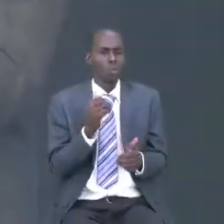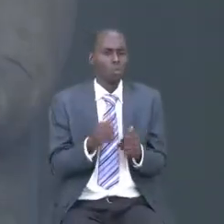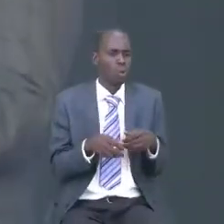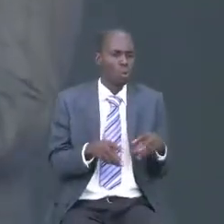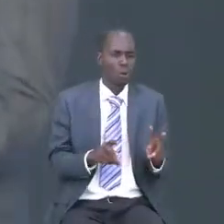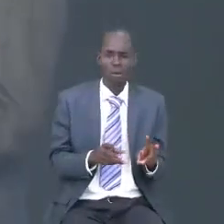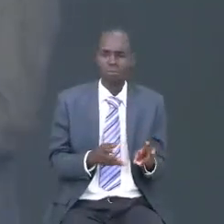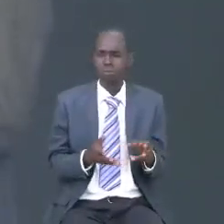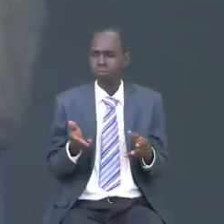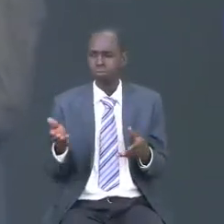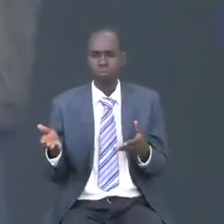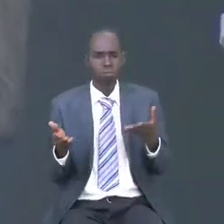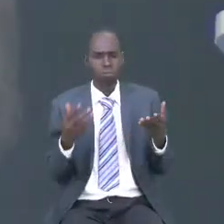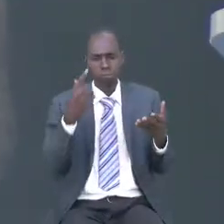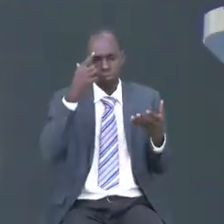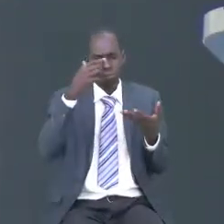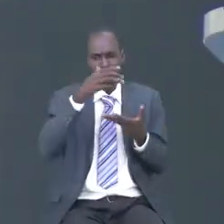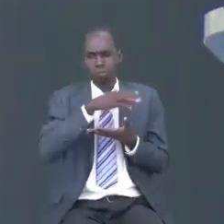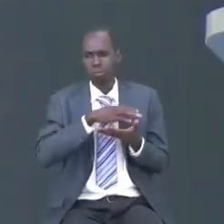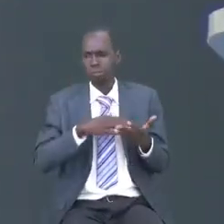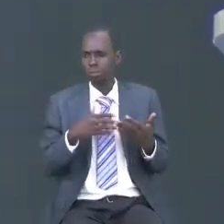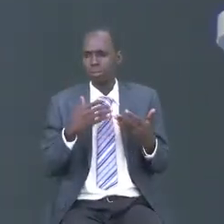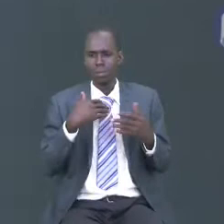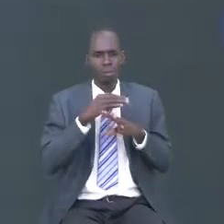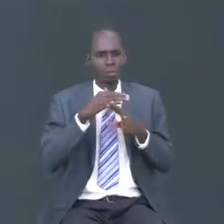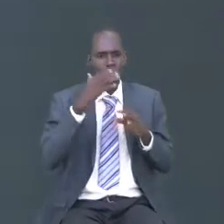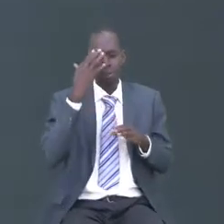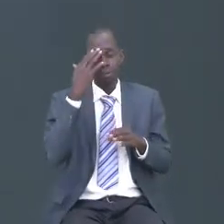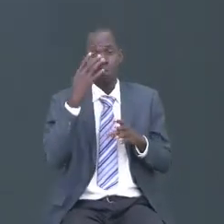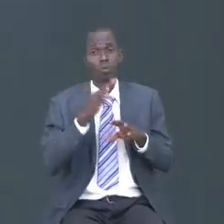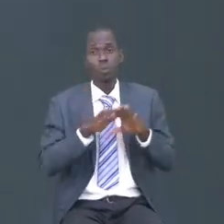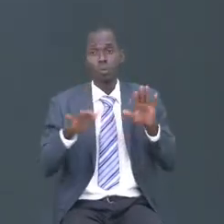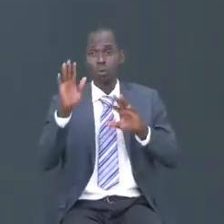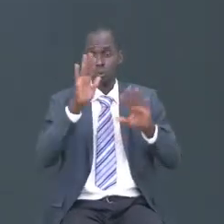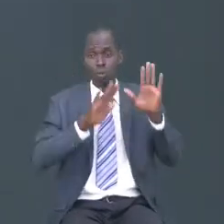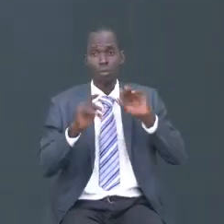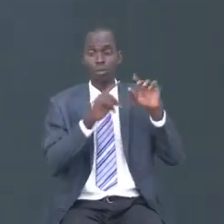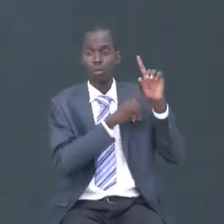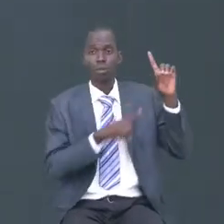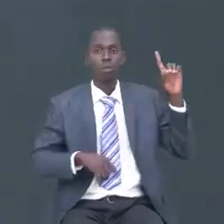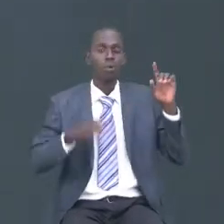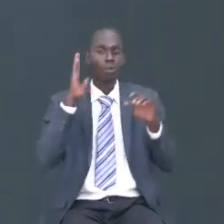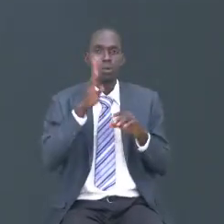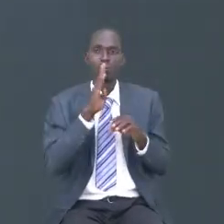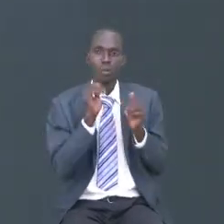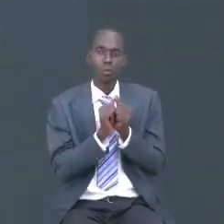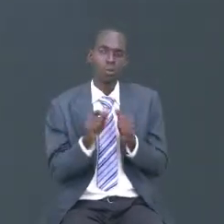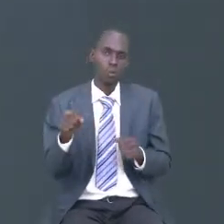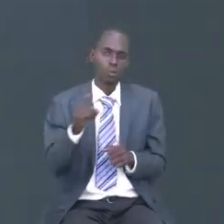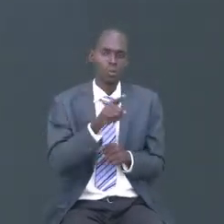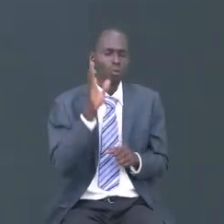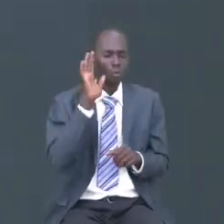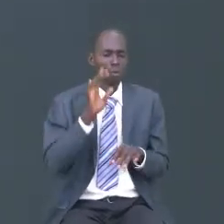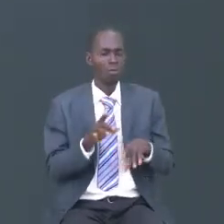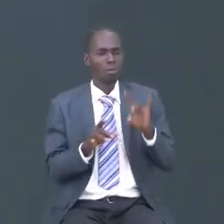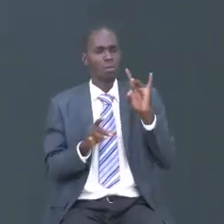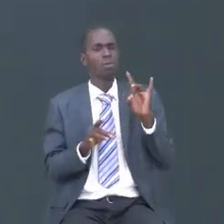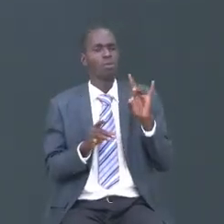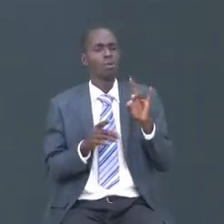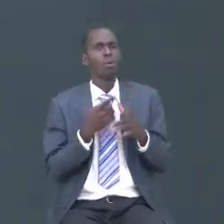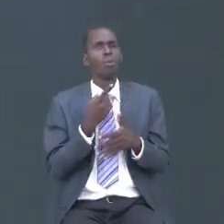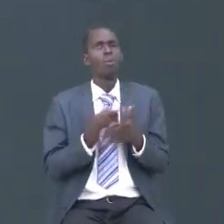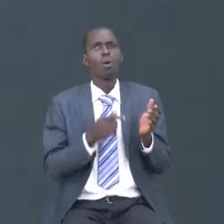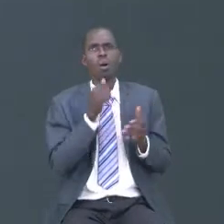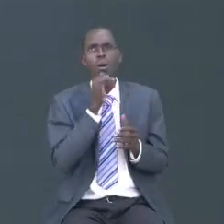Which direction do I take? The Lord will be with you. How do I discover? What am I to do? How